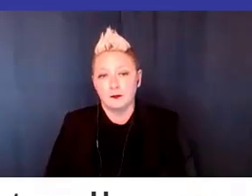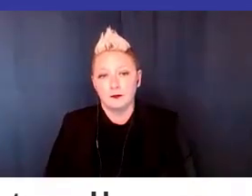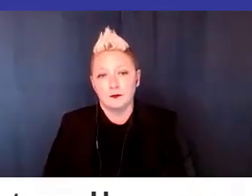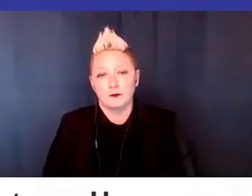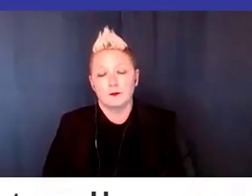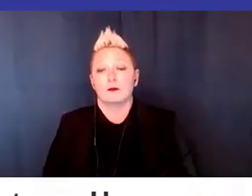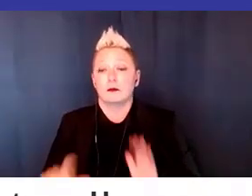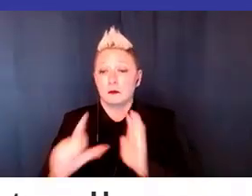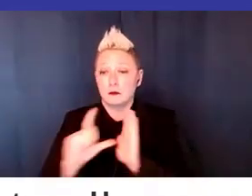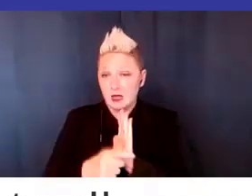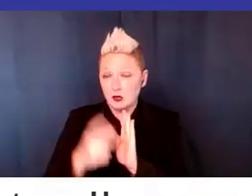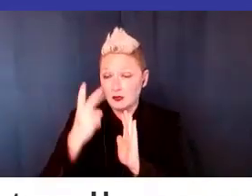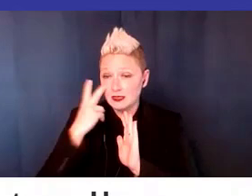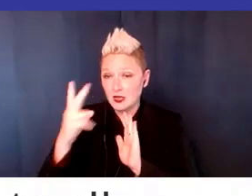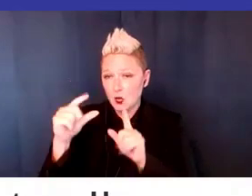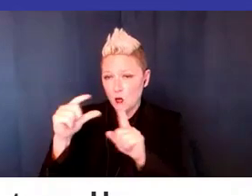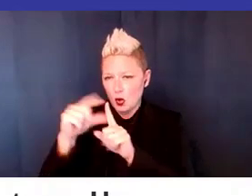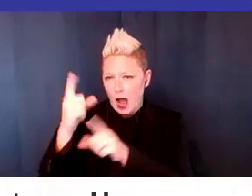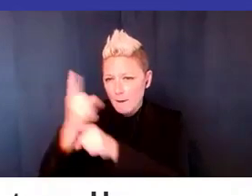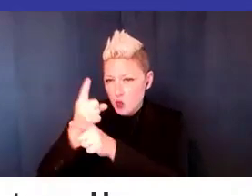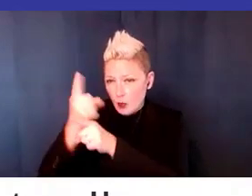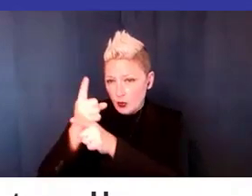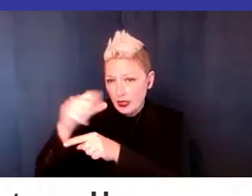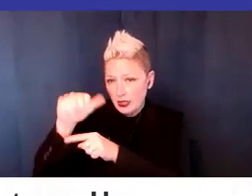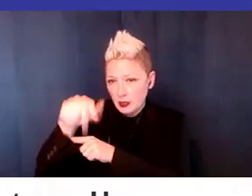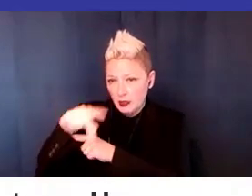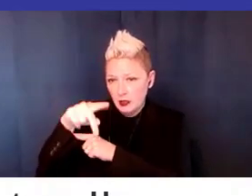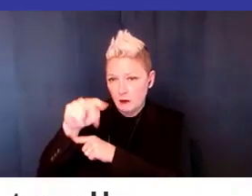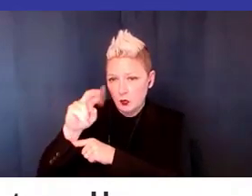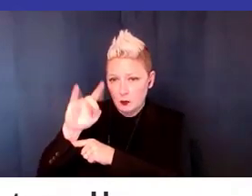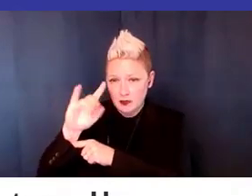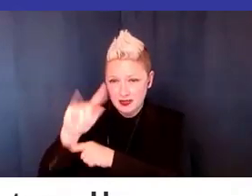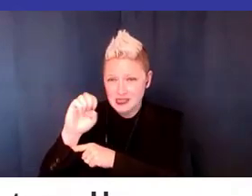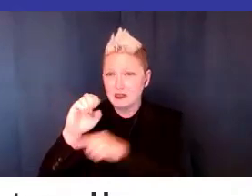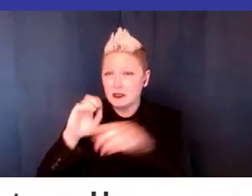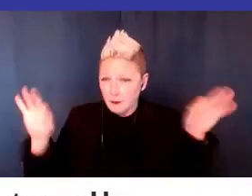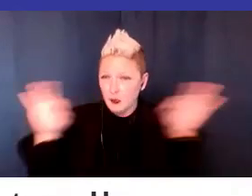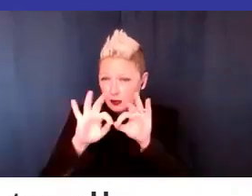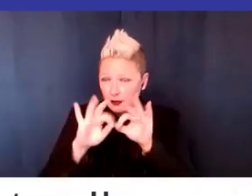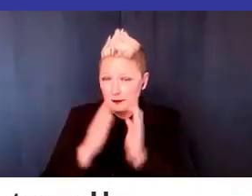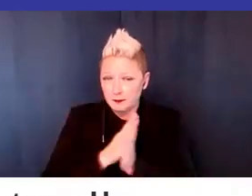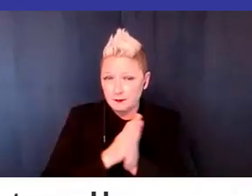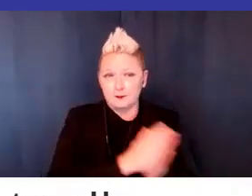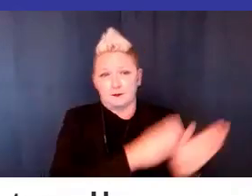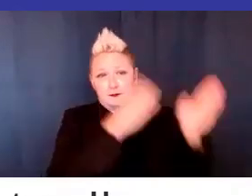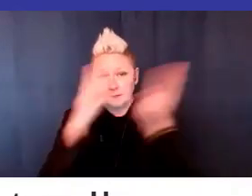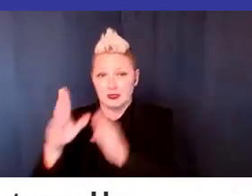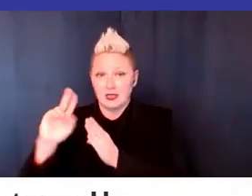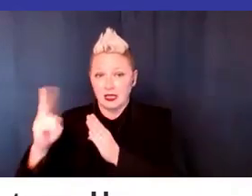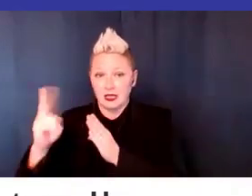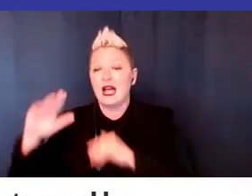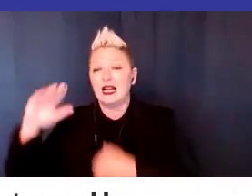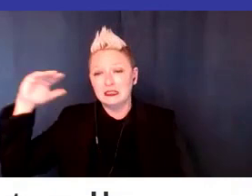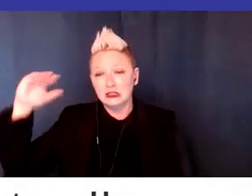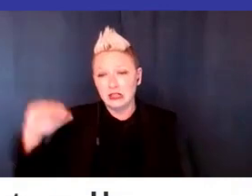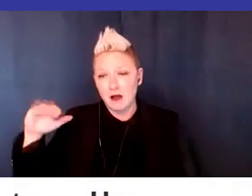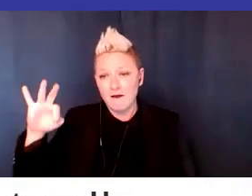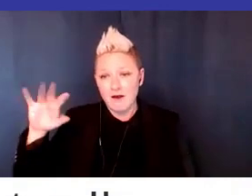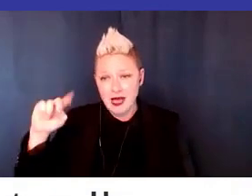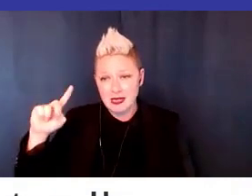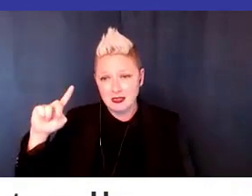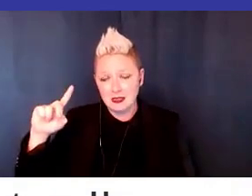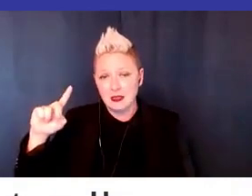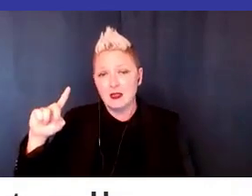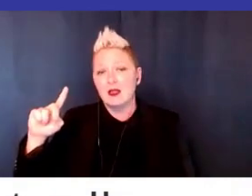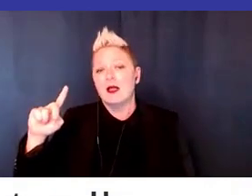the term appropriate is very important here. The second, Child Find, is the legal basis for the special ed